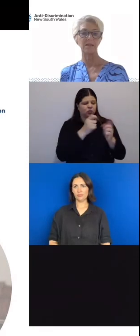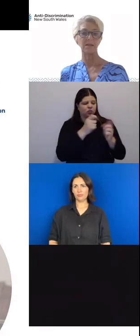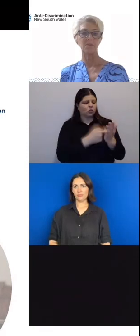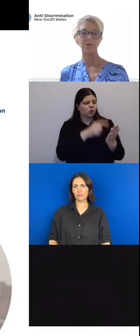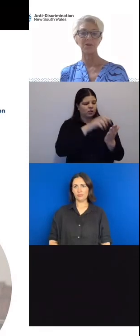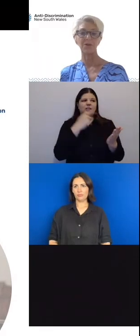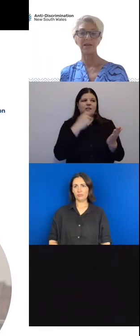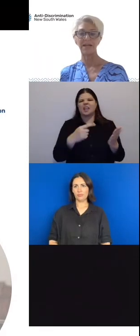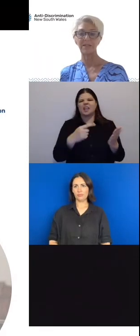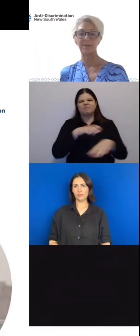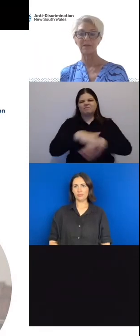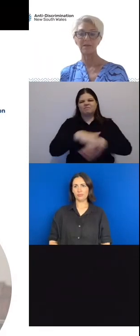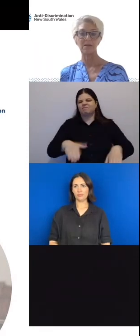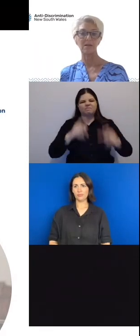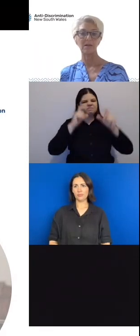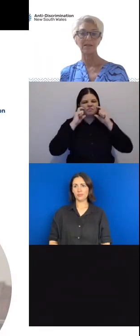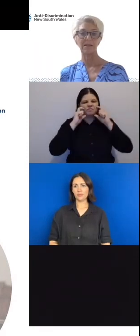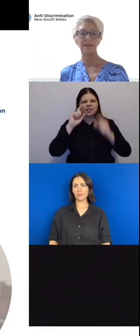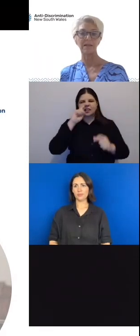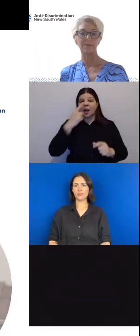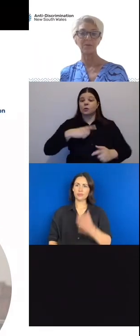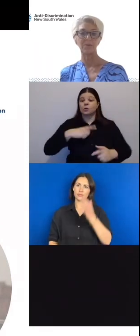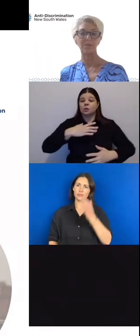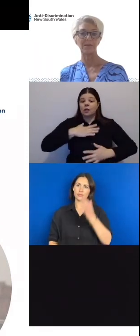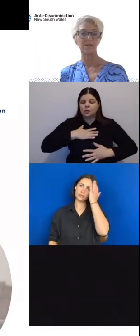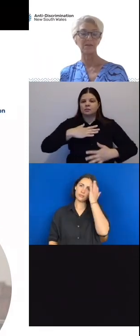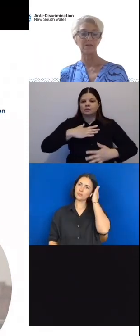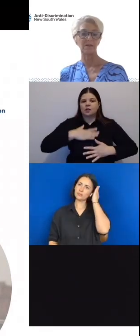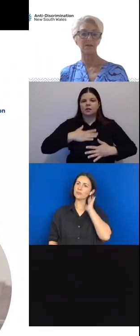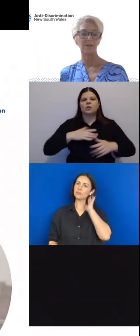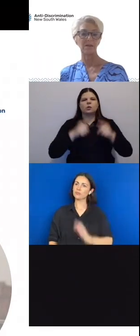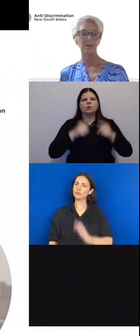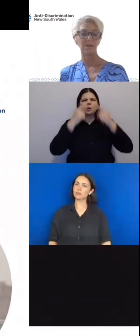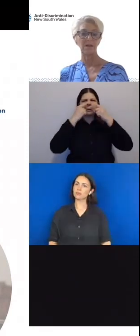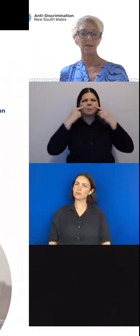disabilities, which include asthma and sinus problems.